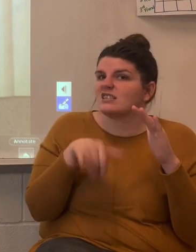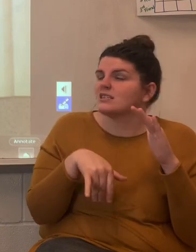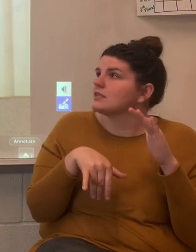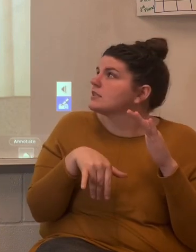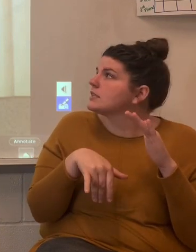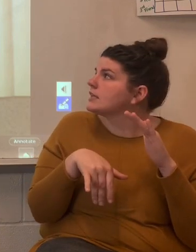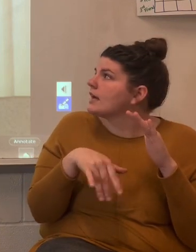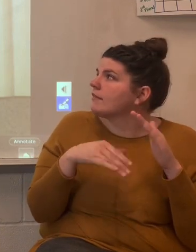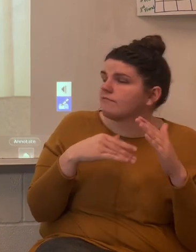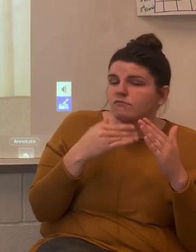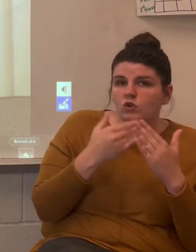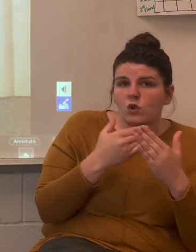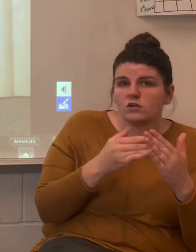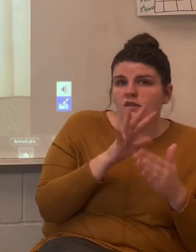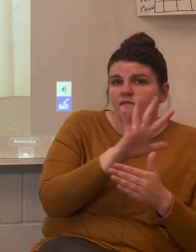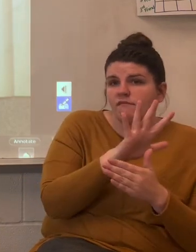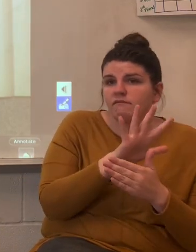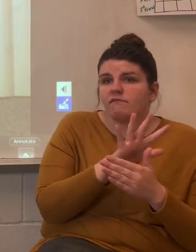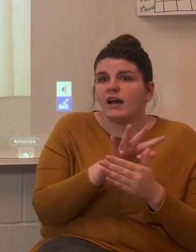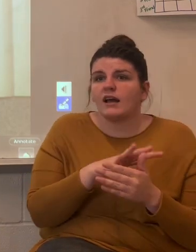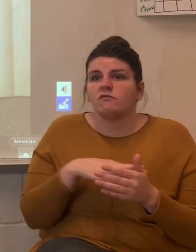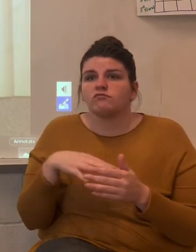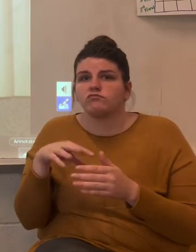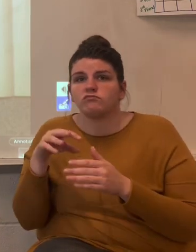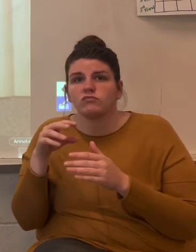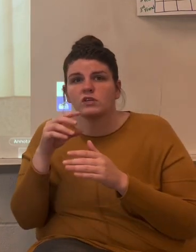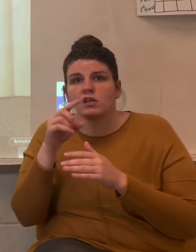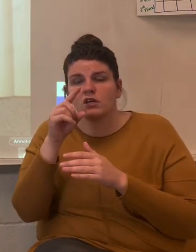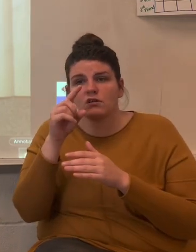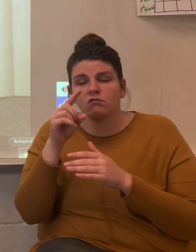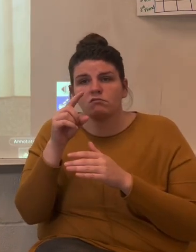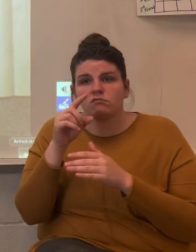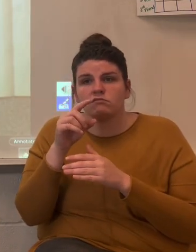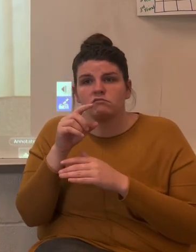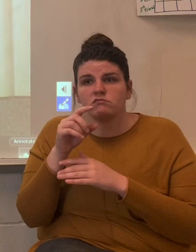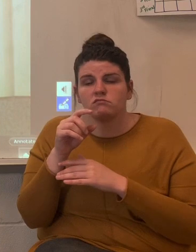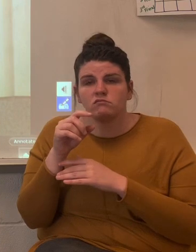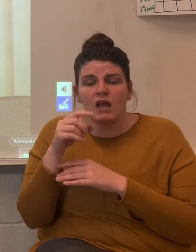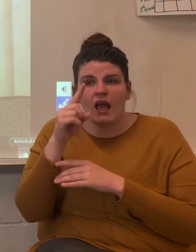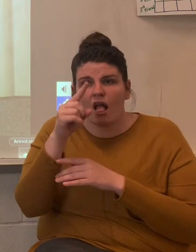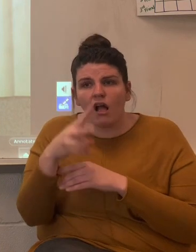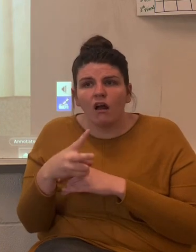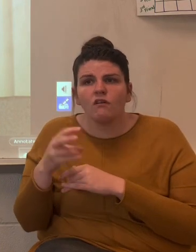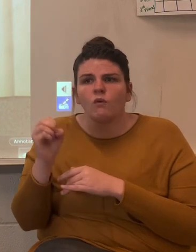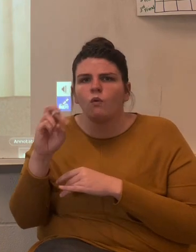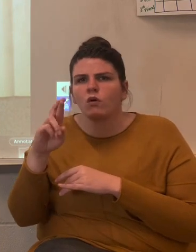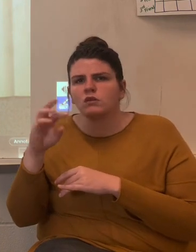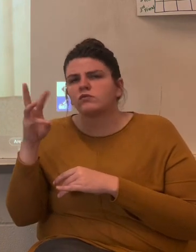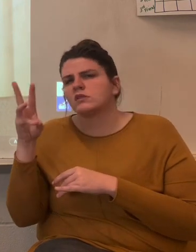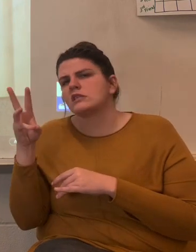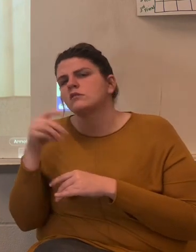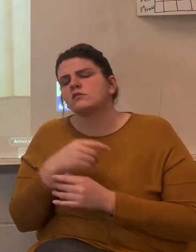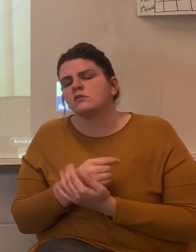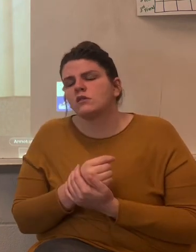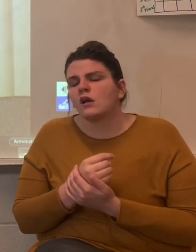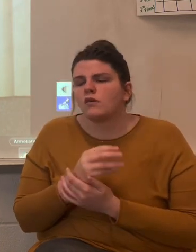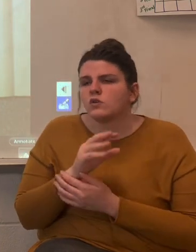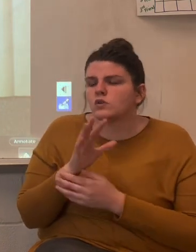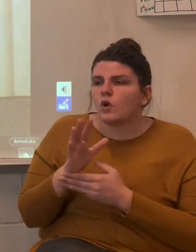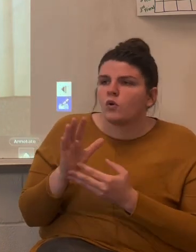be closest to 5, and we're timesing it by our 7 days. So our estimate would be 5 times 7